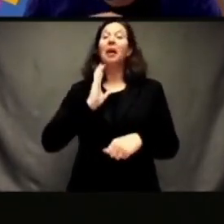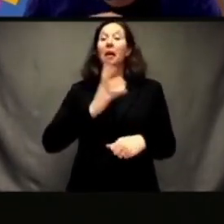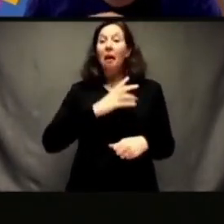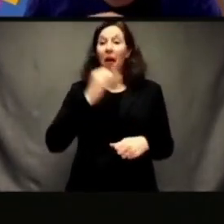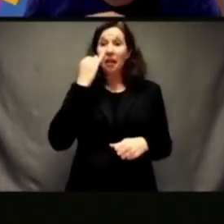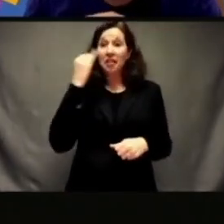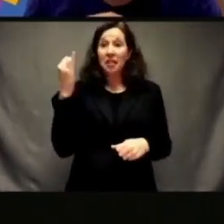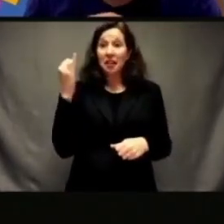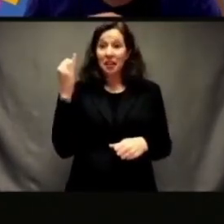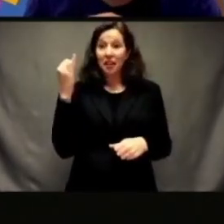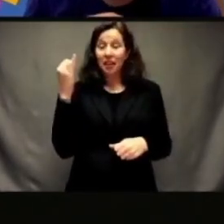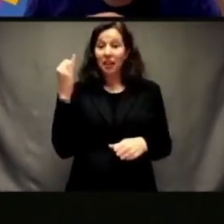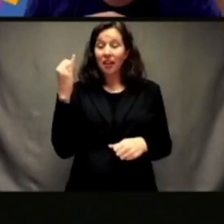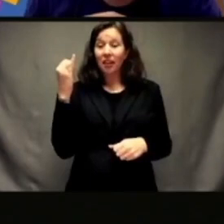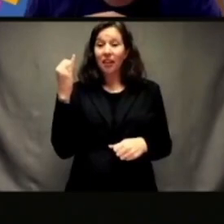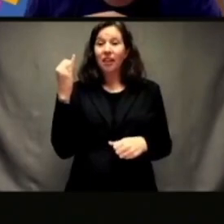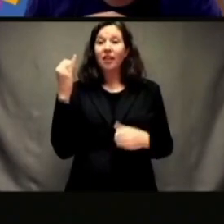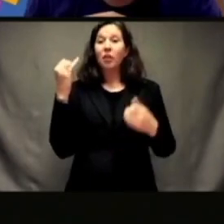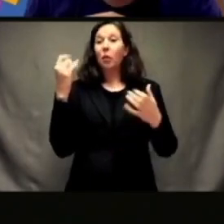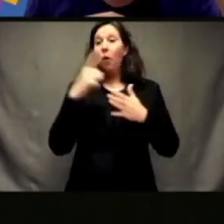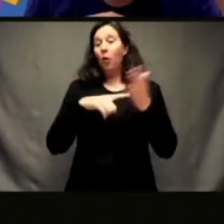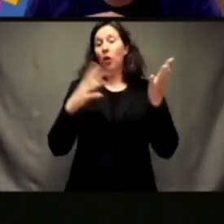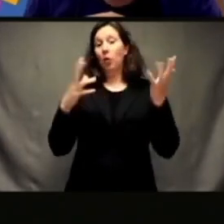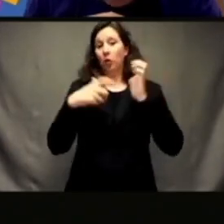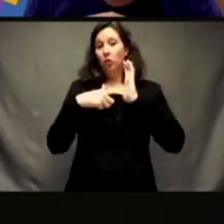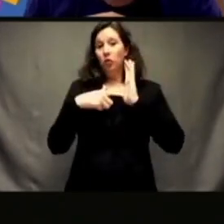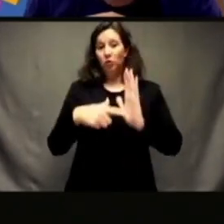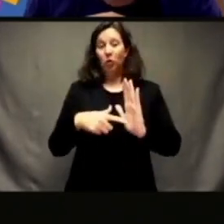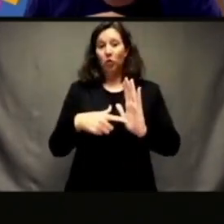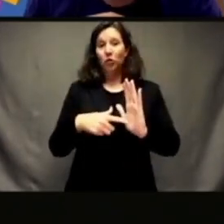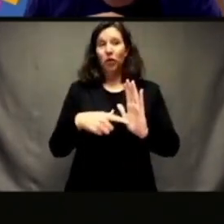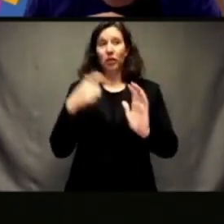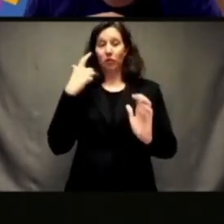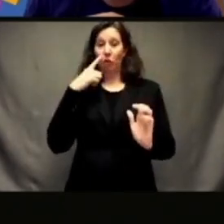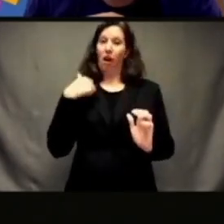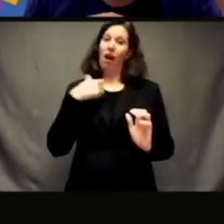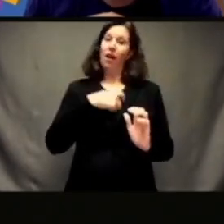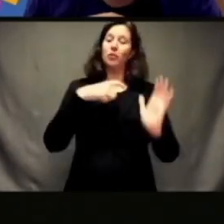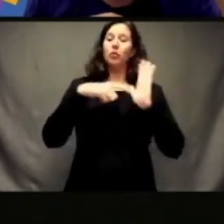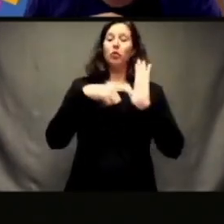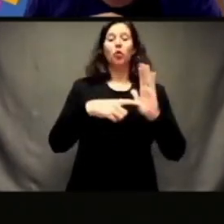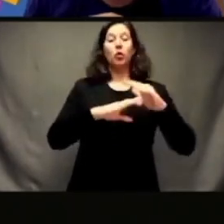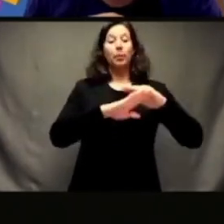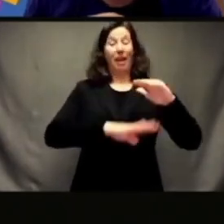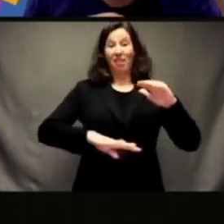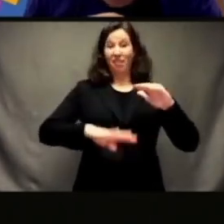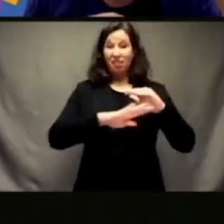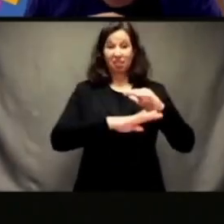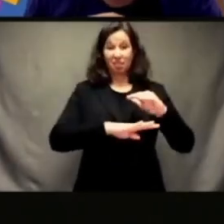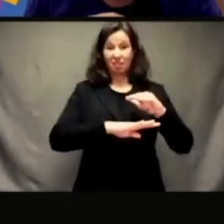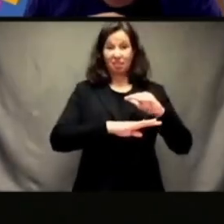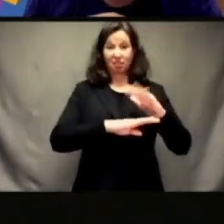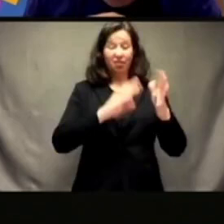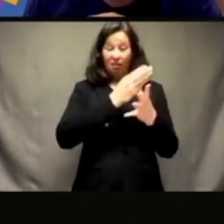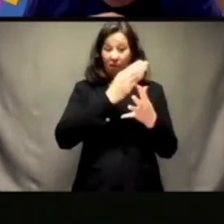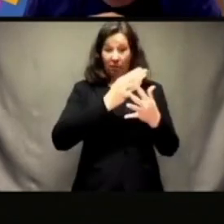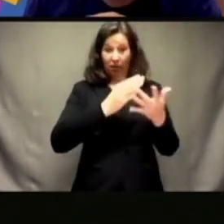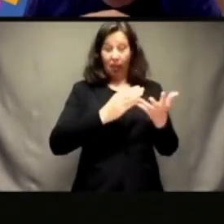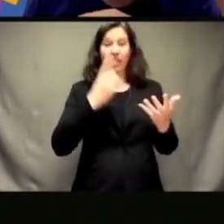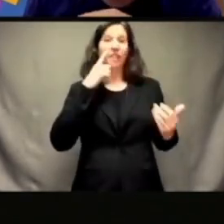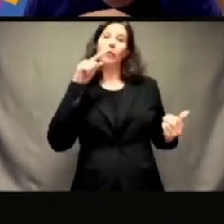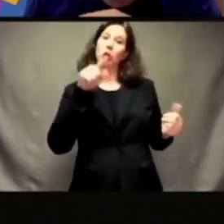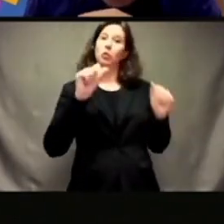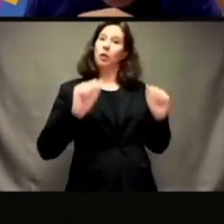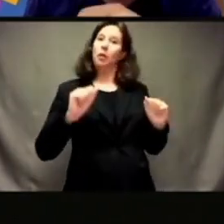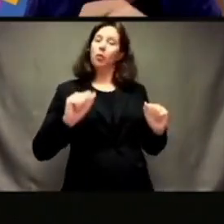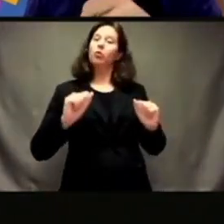every time the activities that we're going to show you today is for us to show you the basics and then for you to be able to